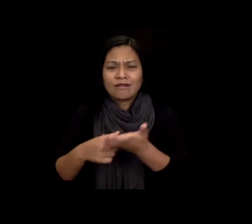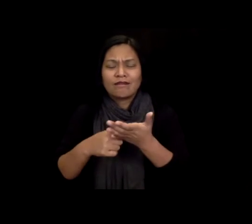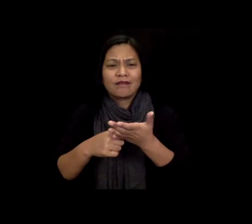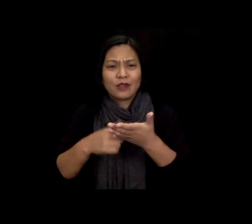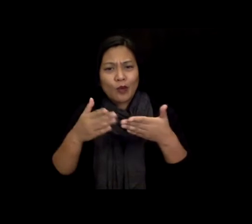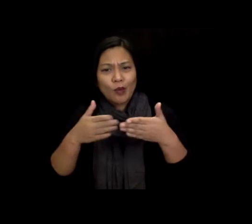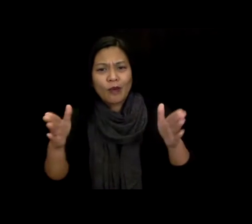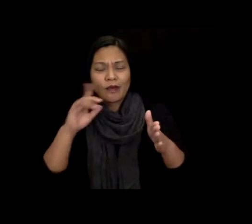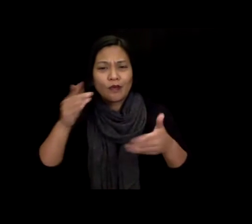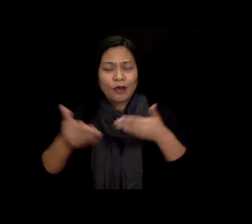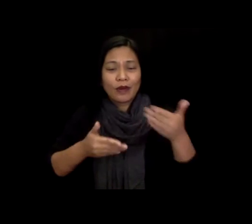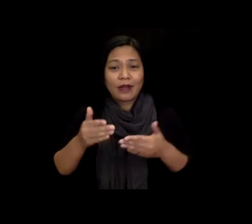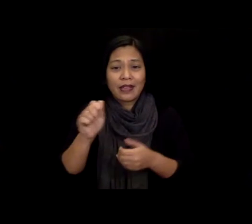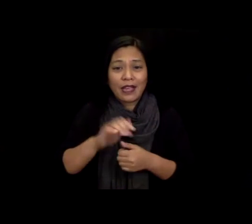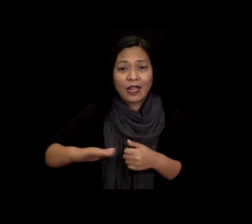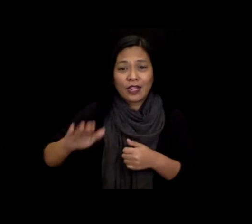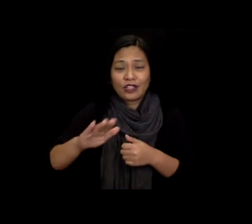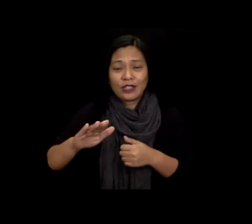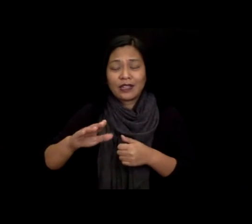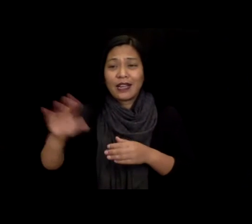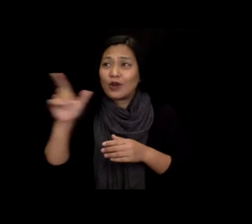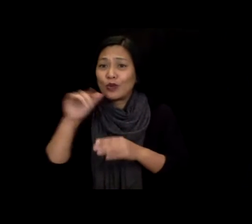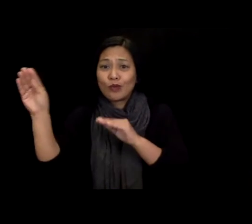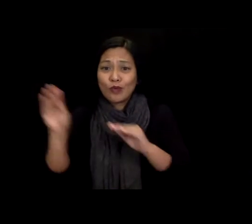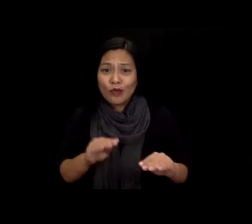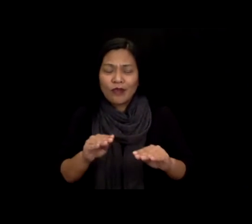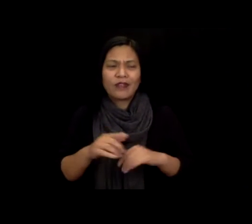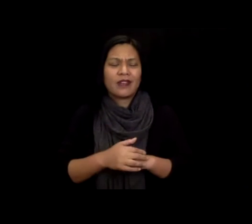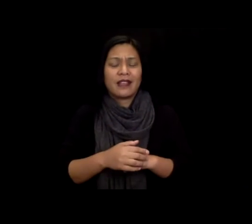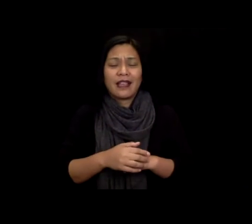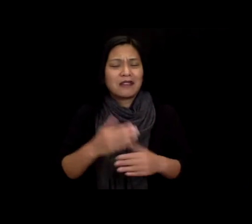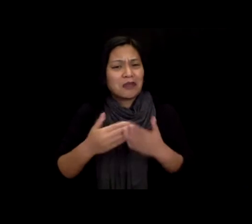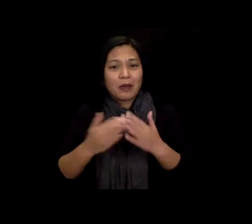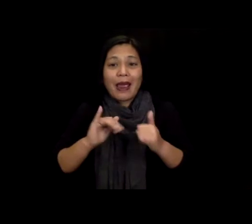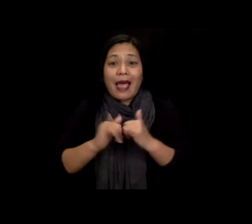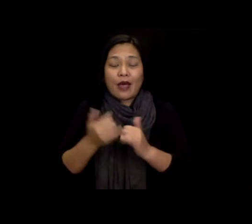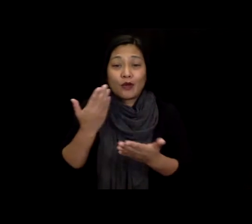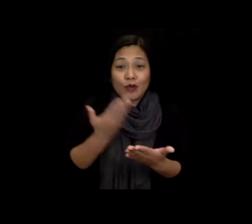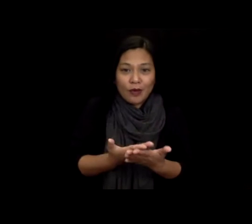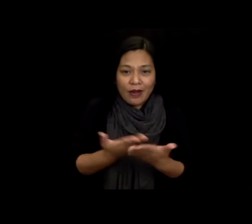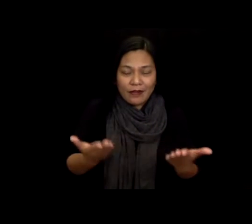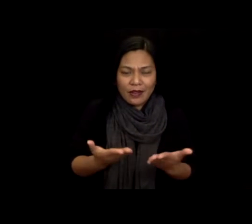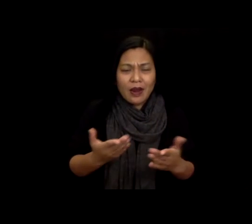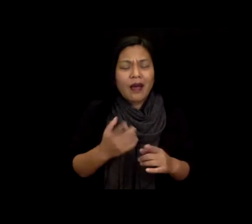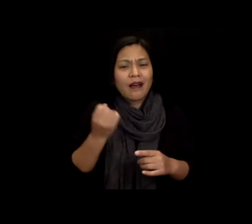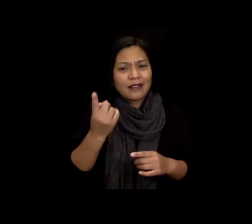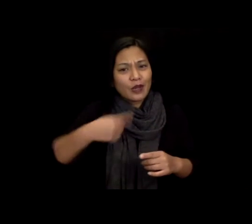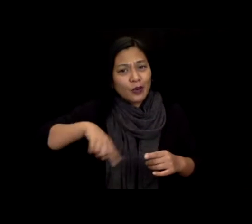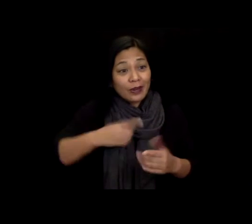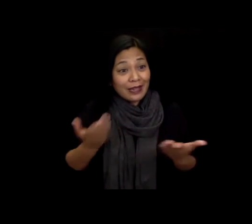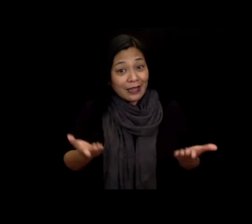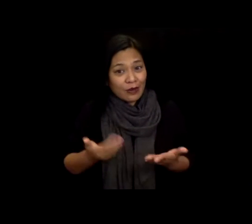arts. Regardless of our pathways of arrival, we all currently benefit from the Canadian government's broken treaties